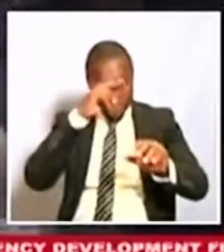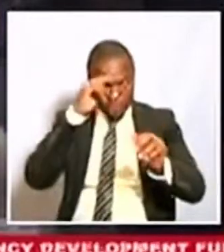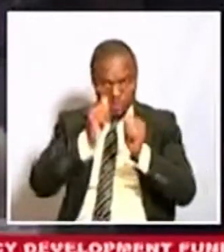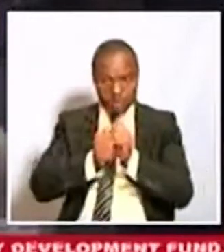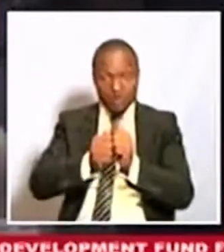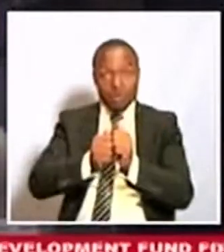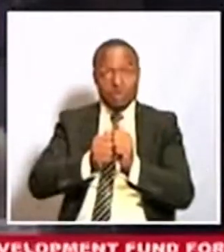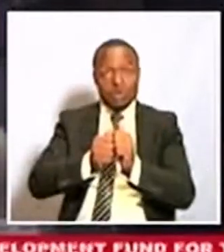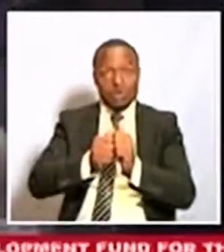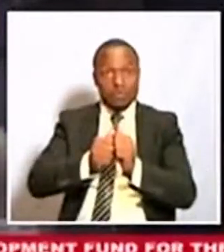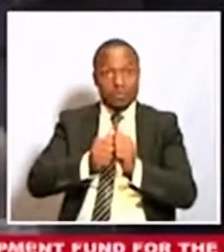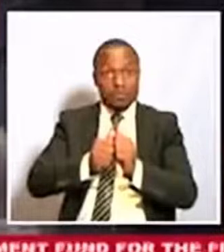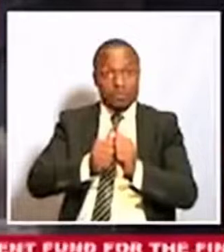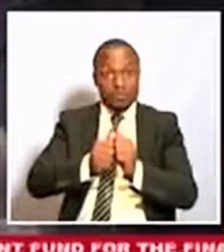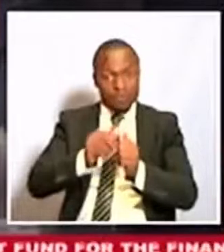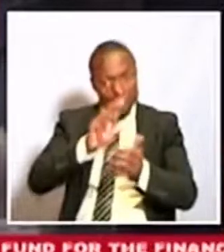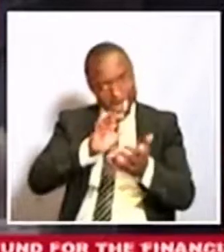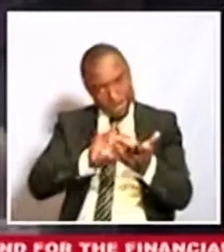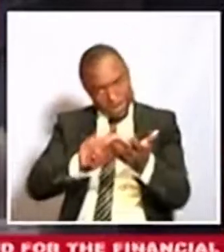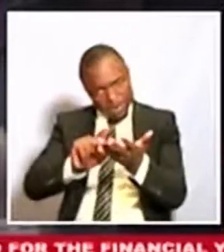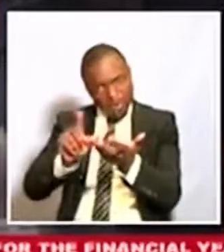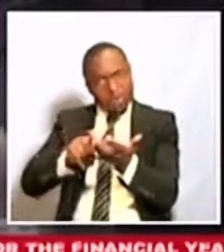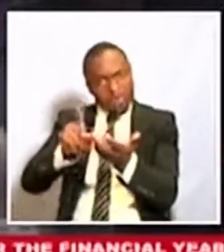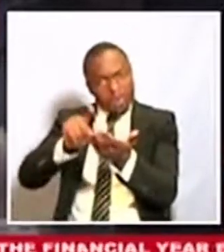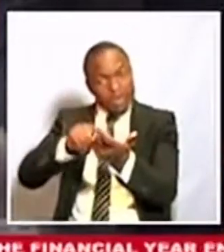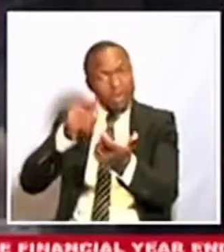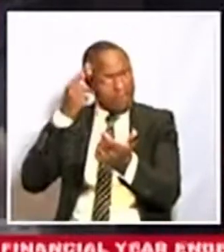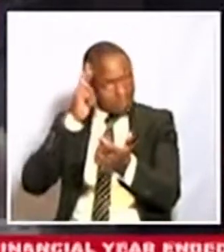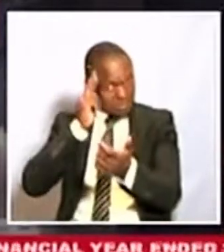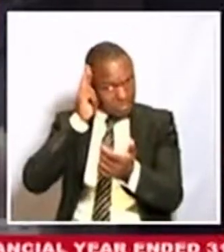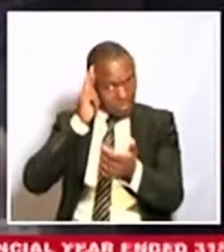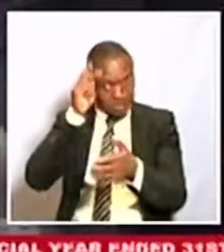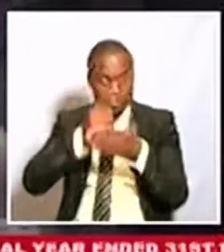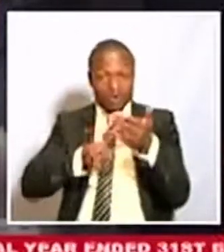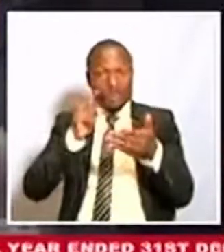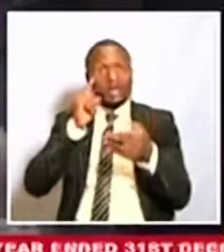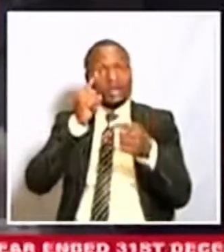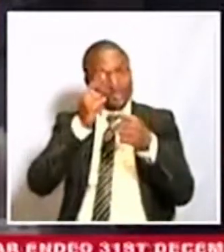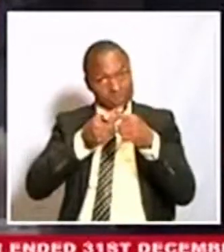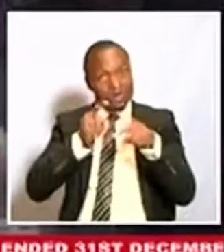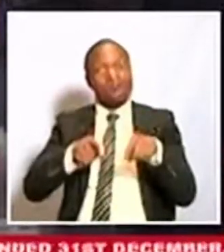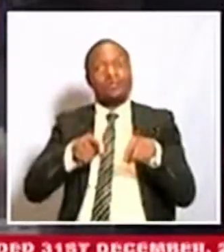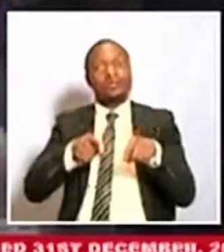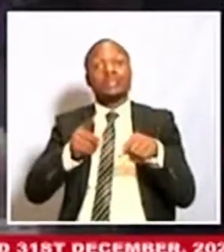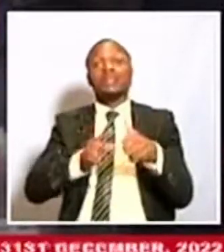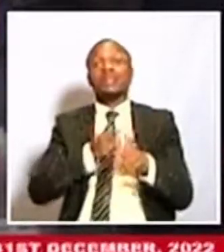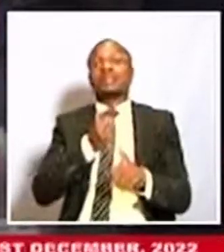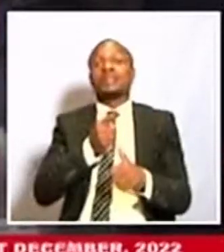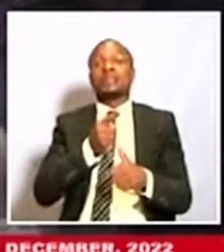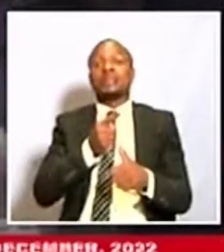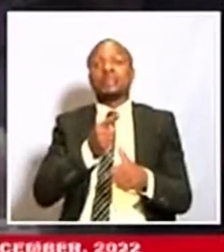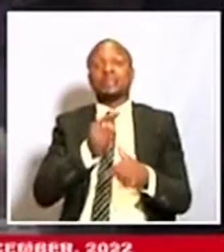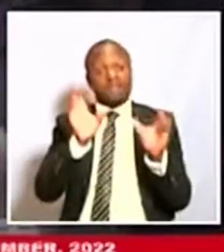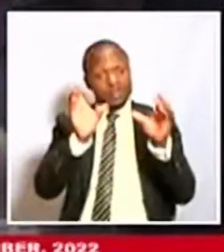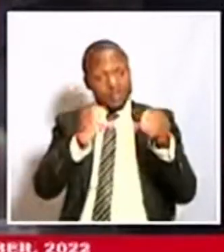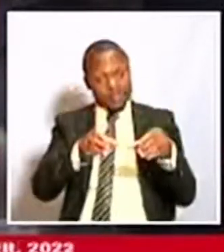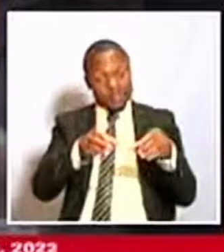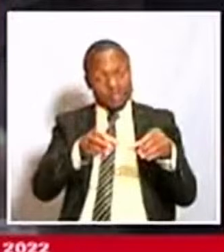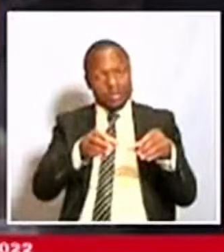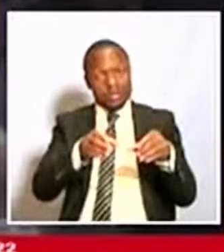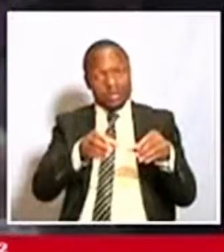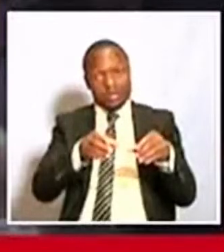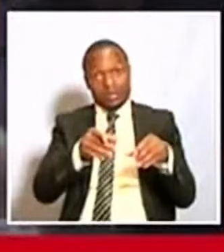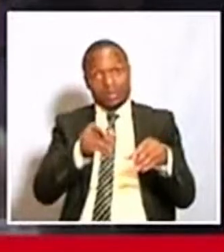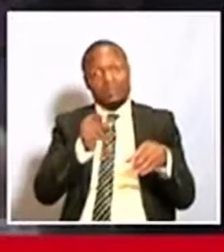reasons and what next should be done. I think the counsel that has been given, the monitoring and evaluation were not timely